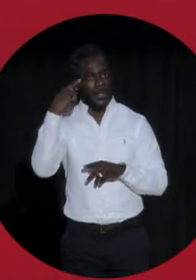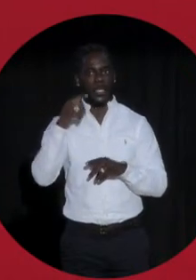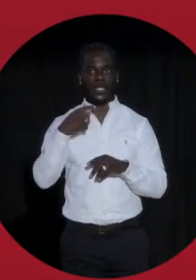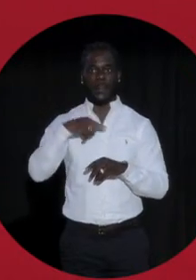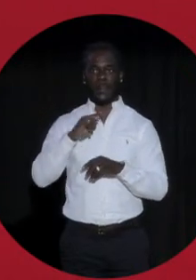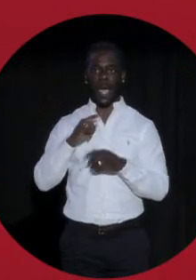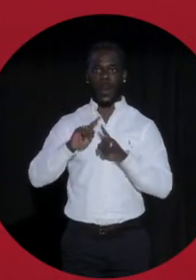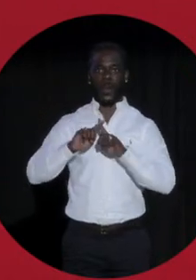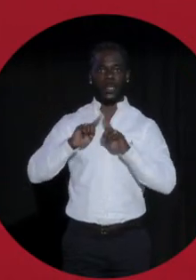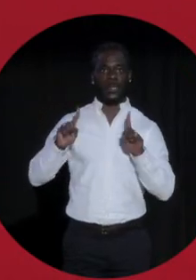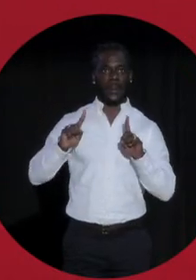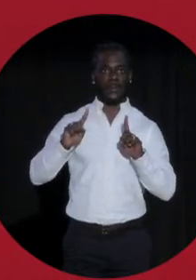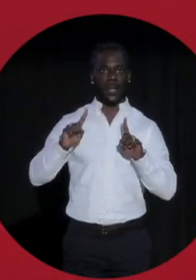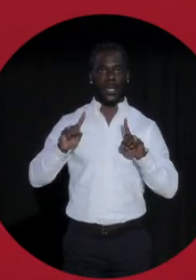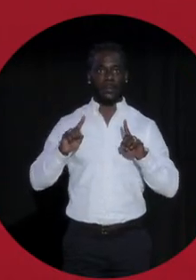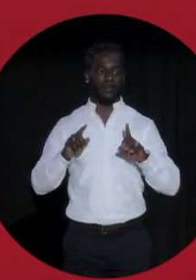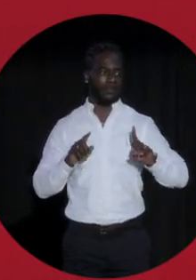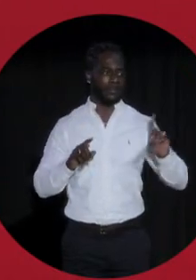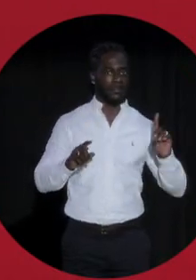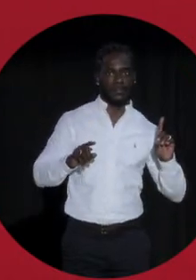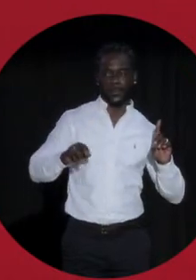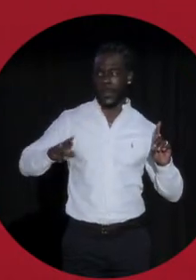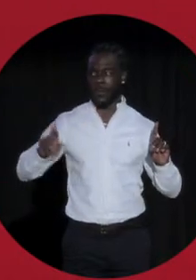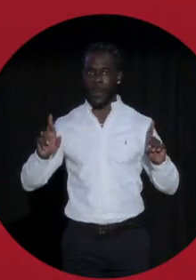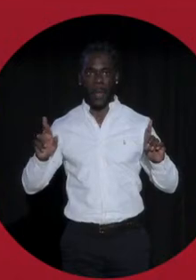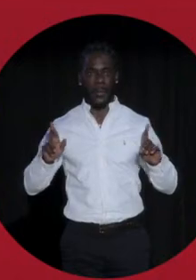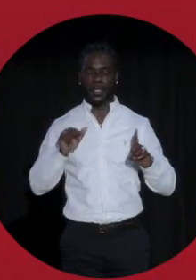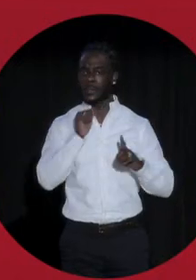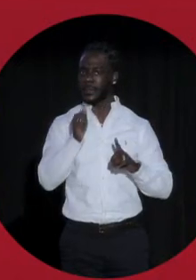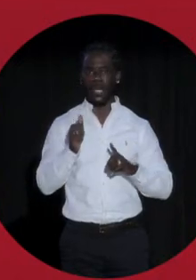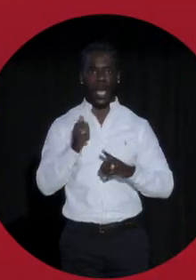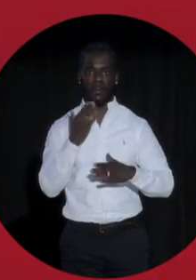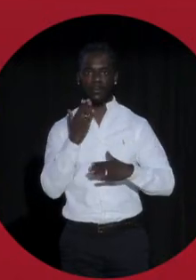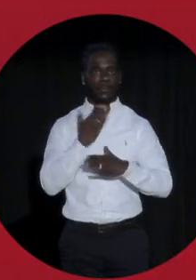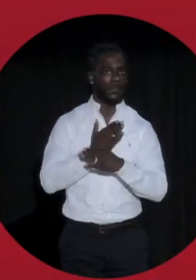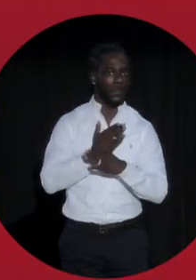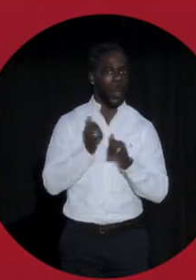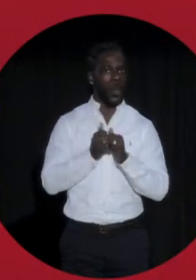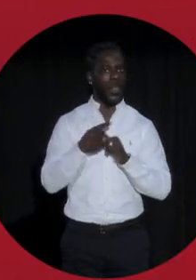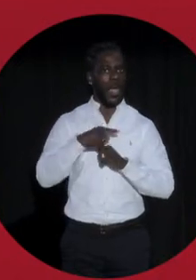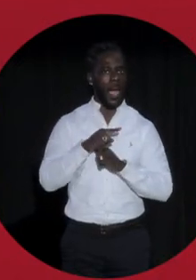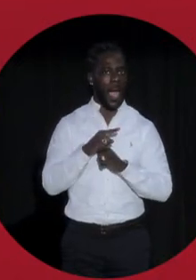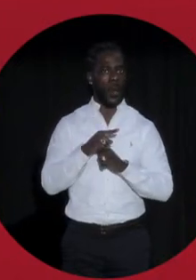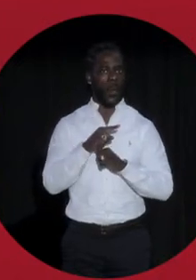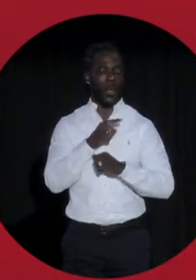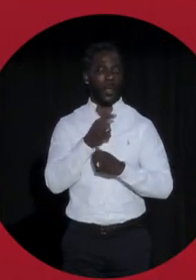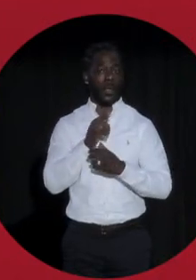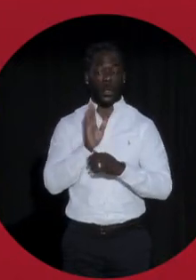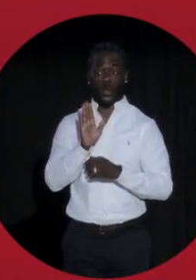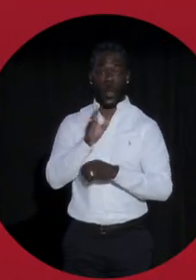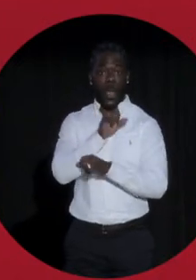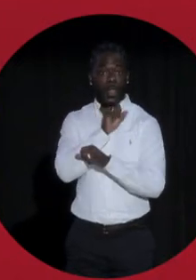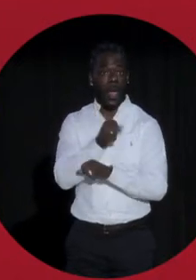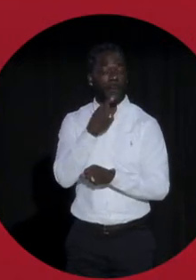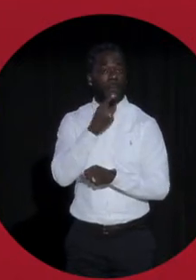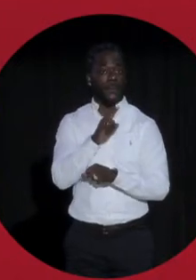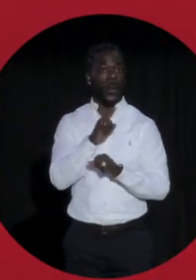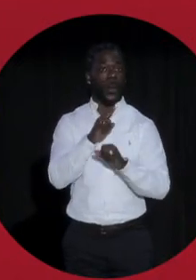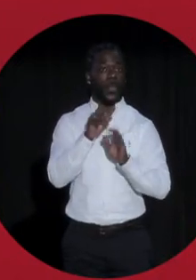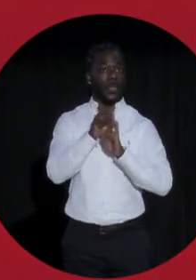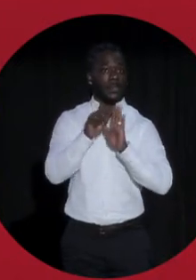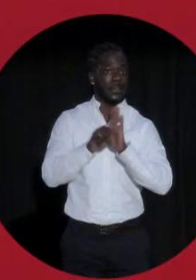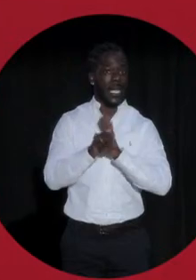party affiliation get in the way for your love of the state of Maryland and her 23 counties and the city